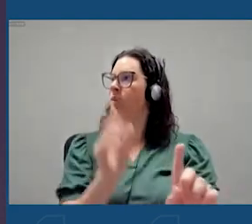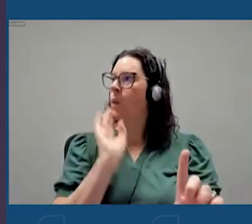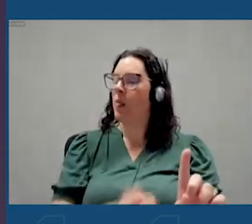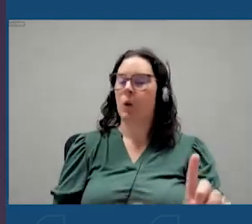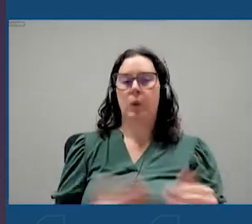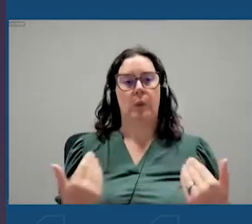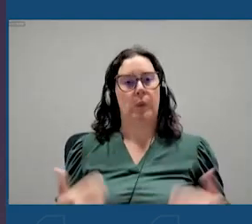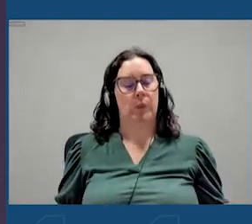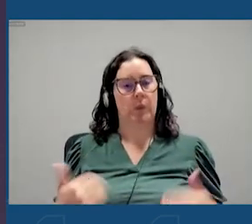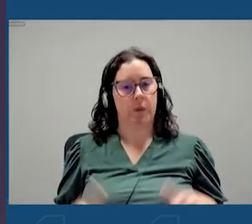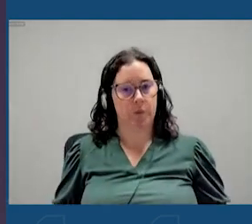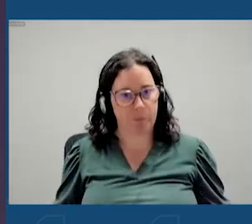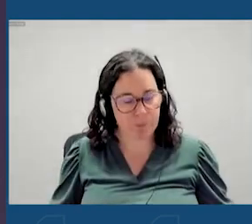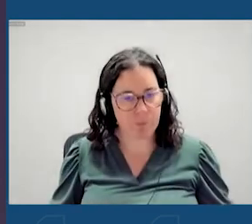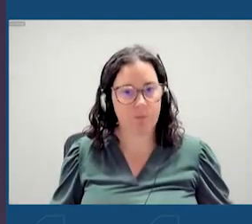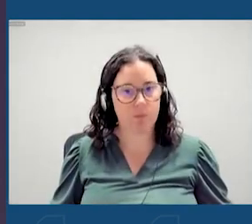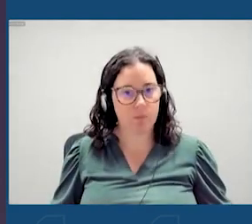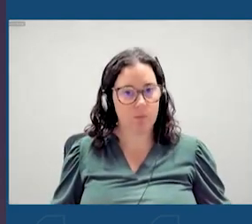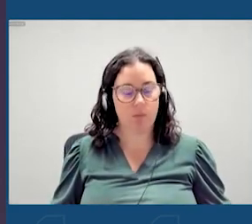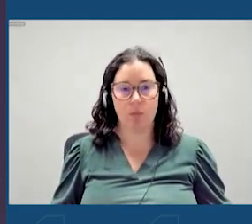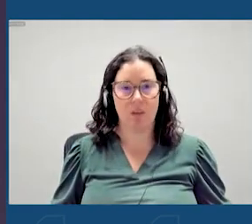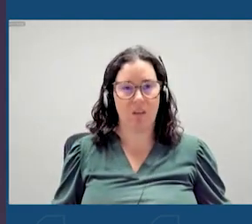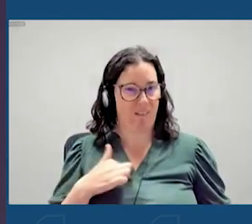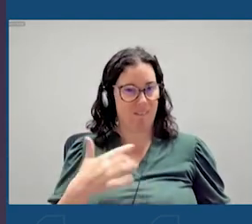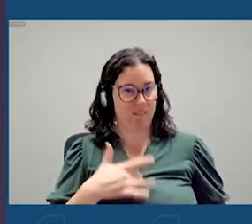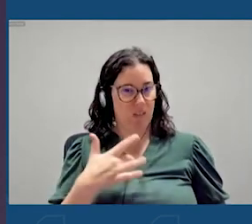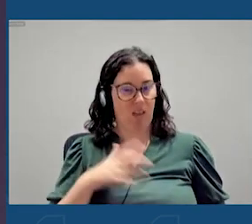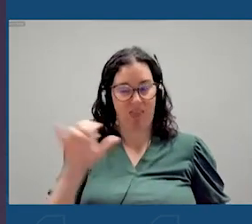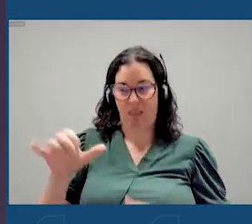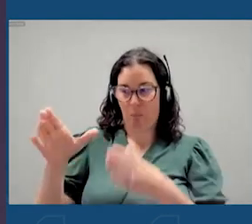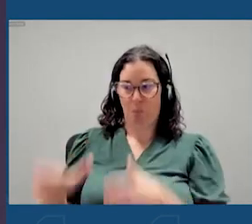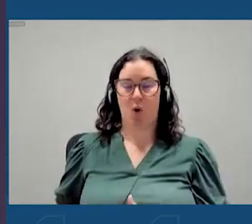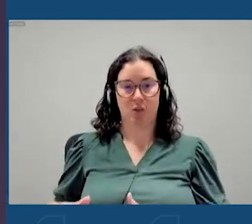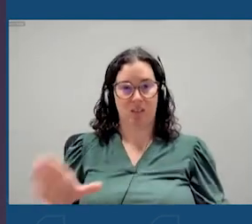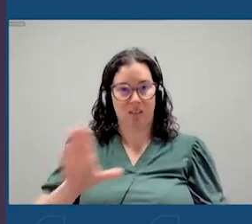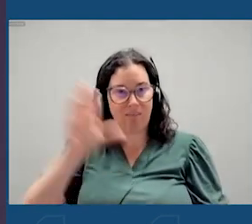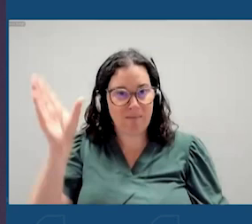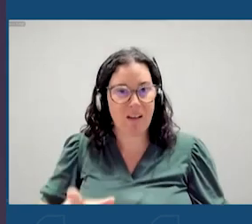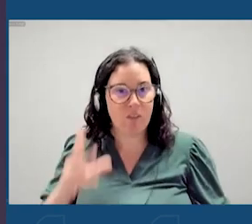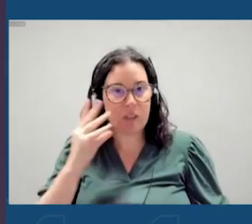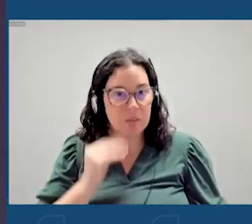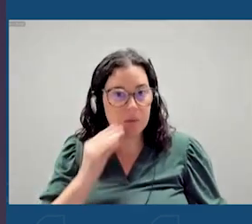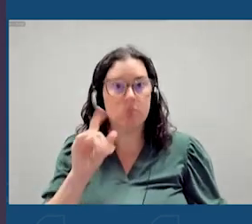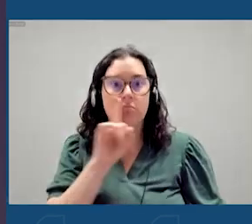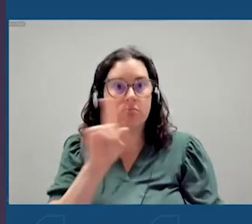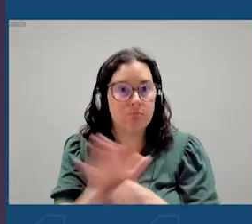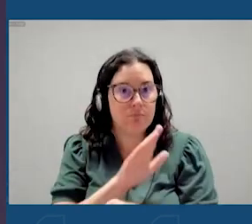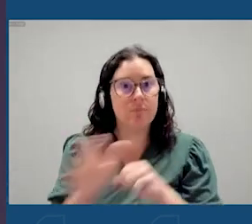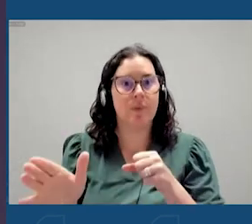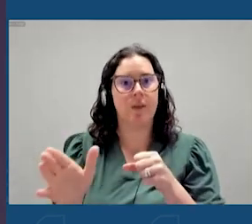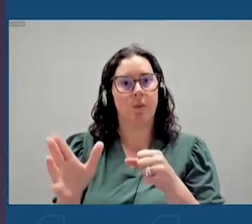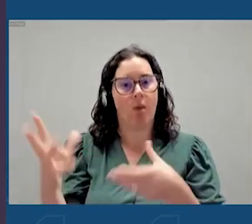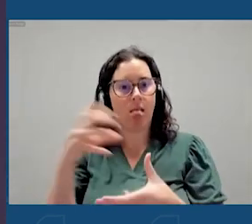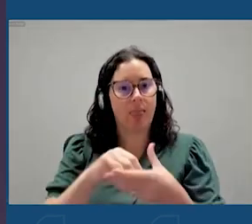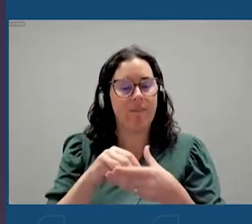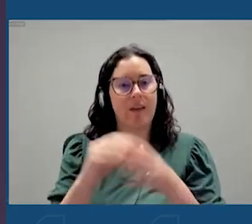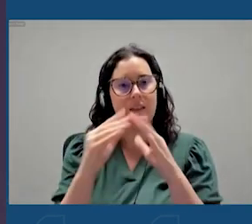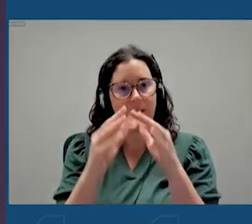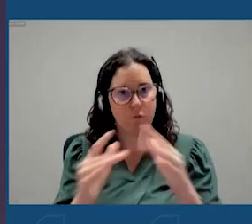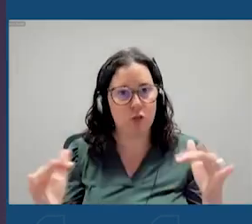about that. It says to me, he had no experience of living in a community that represents our state,